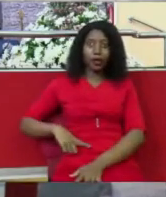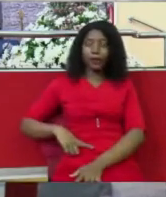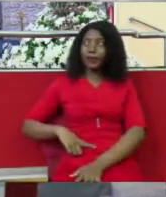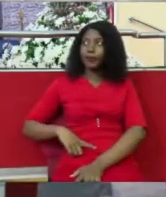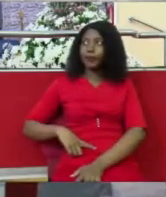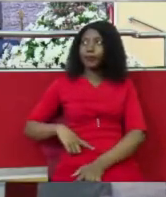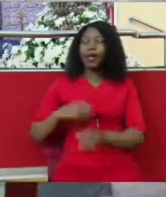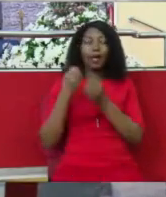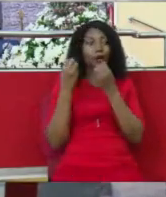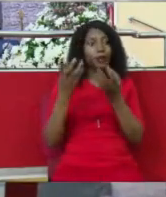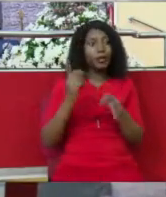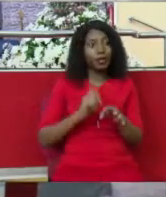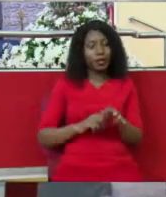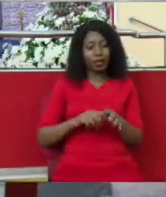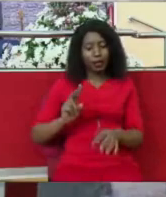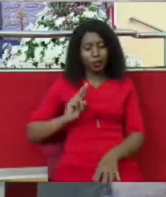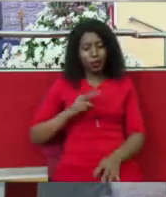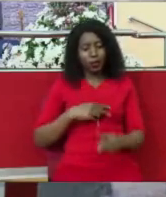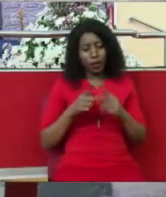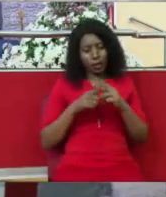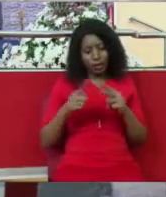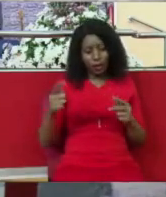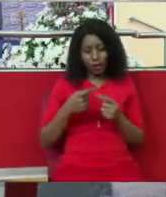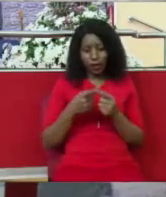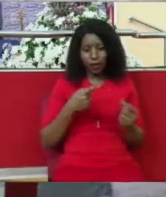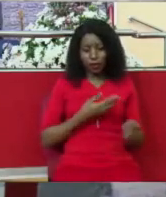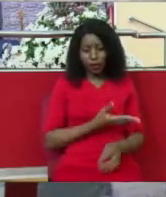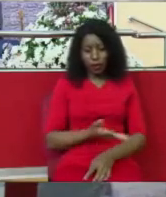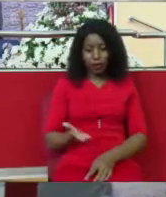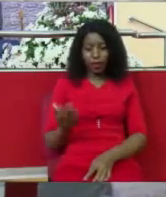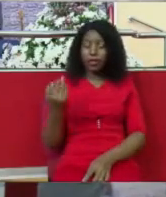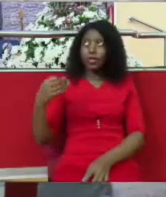many times we run from the presence of God.